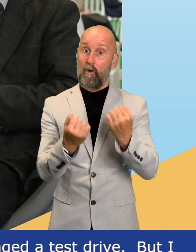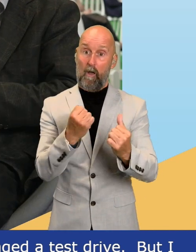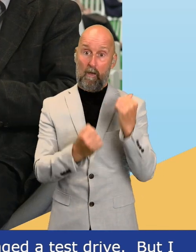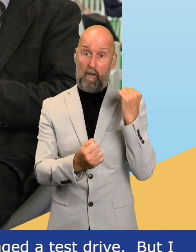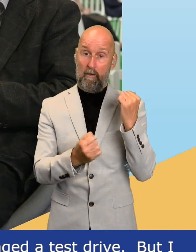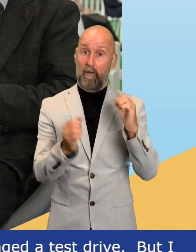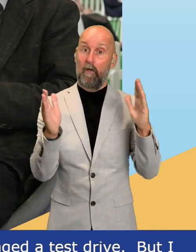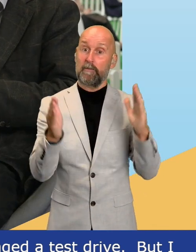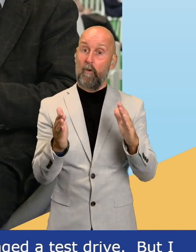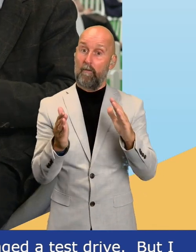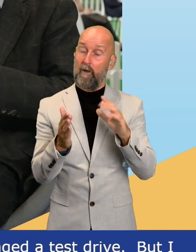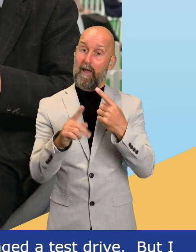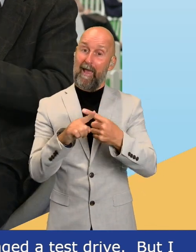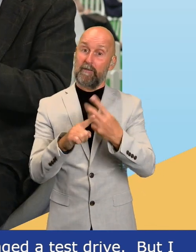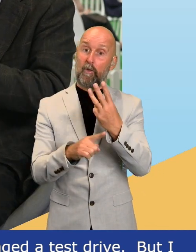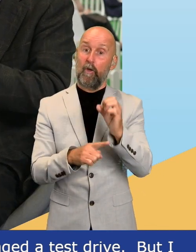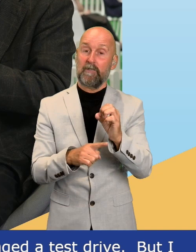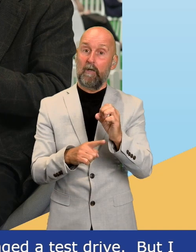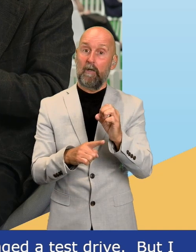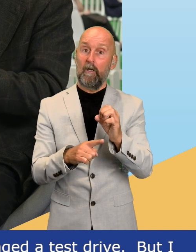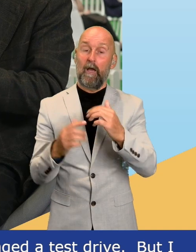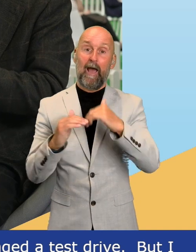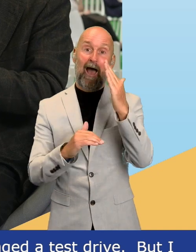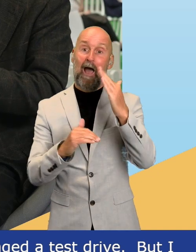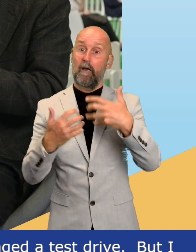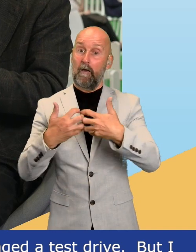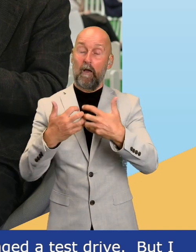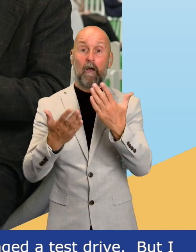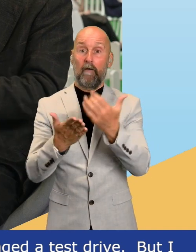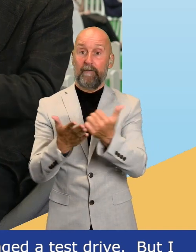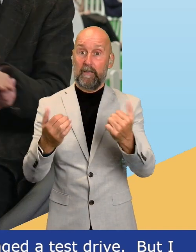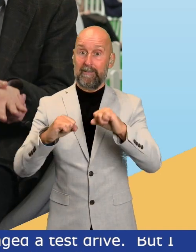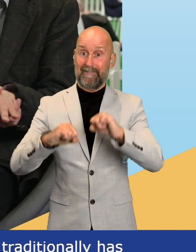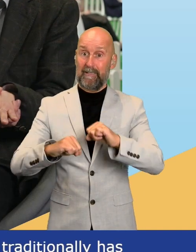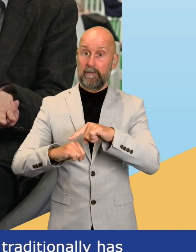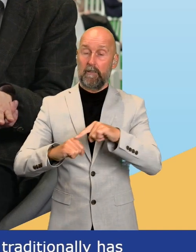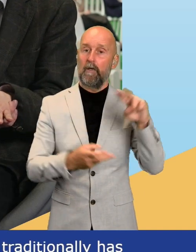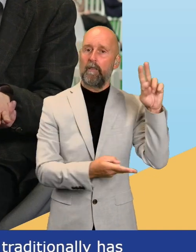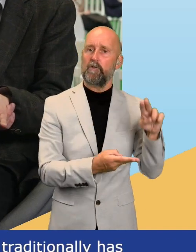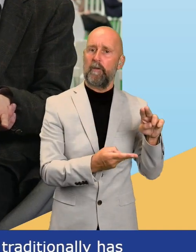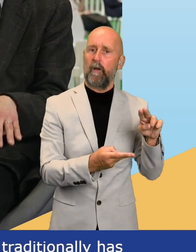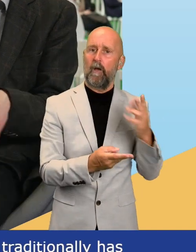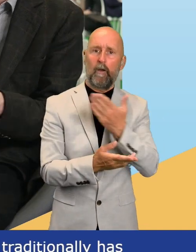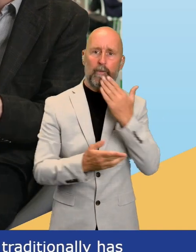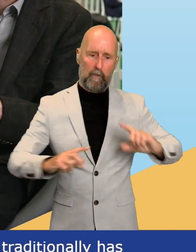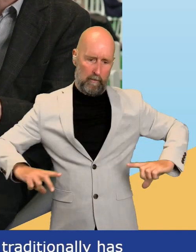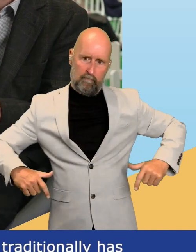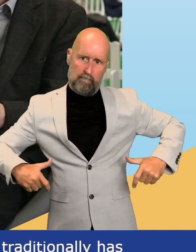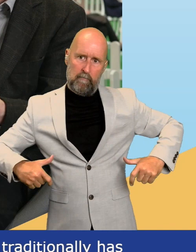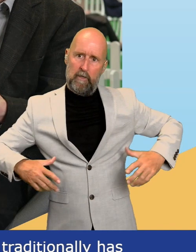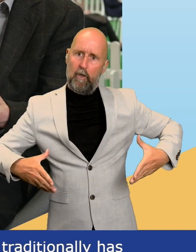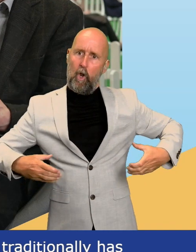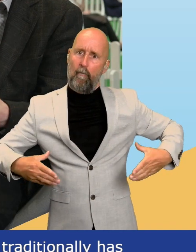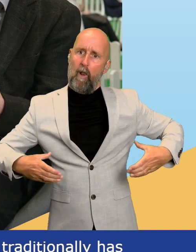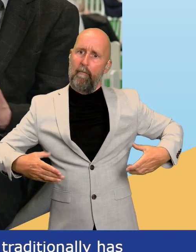small electric car, the Volvo EX30, on the high spec versions of that, it also has fantastic seats. But then the cheaper versions, you can't get lumbar adjustment, which means on a longer